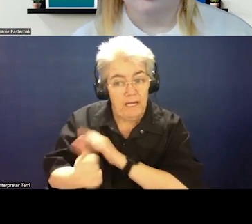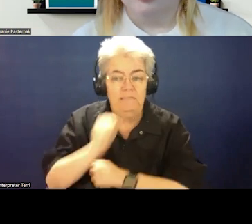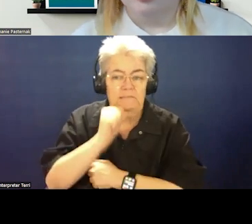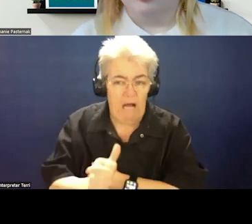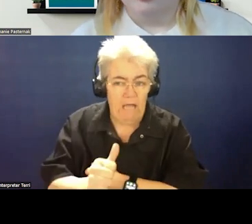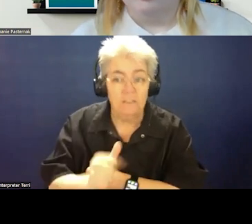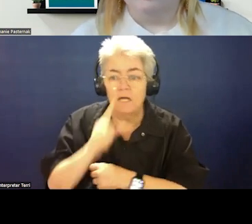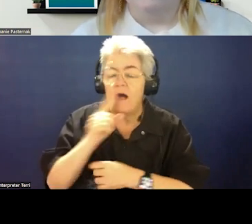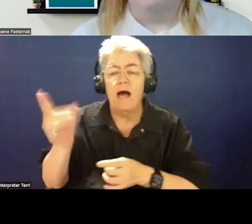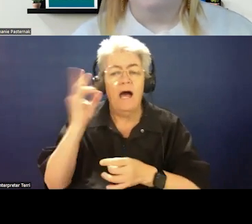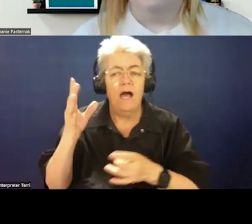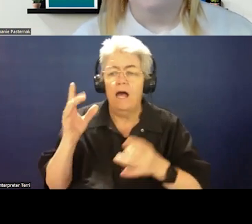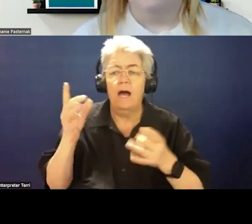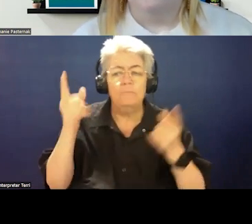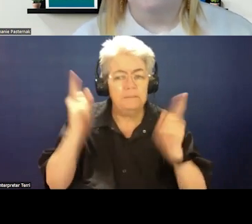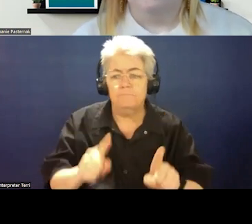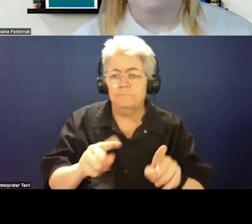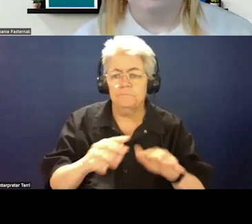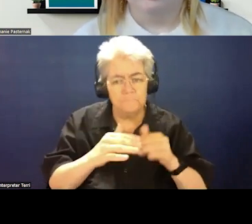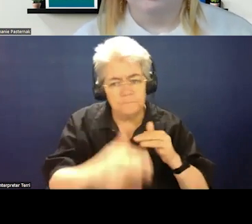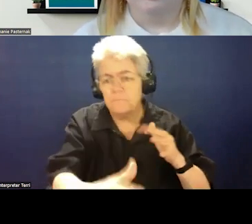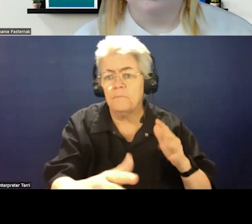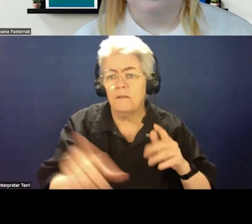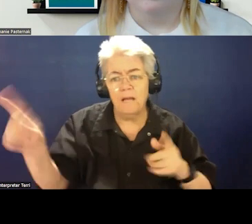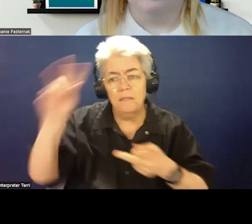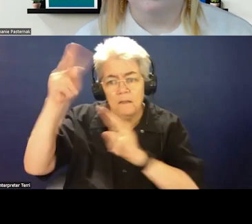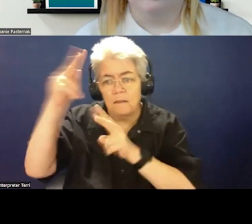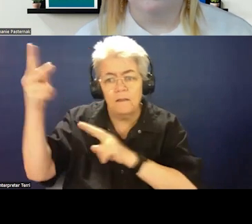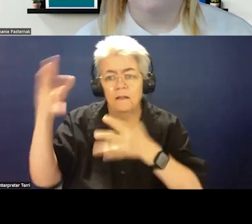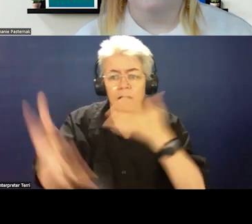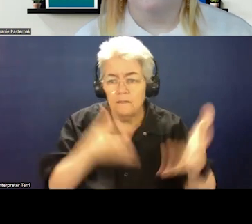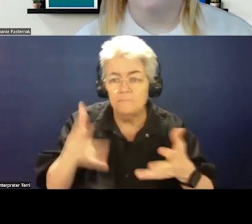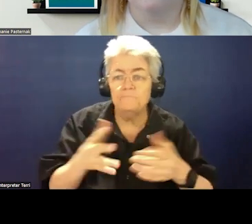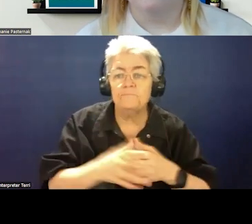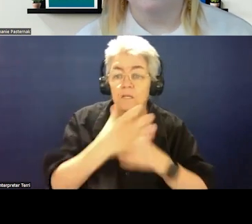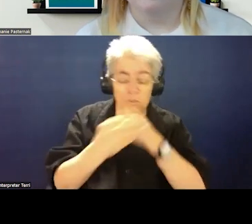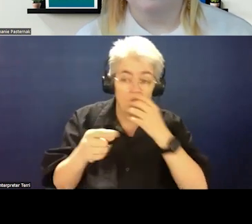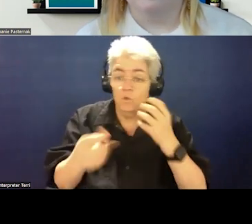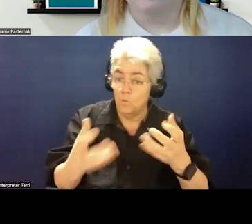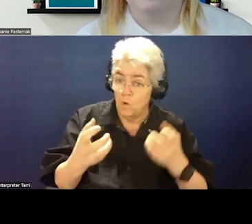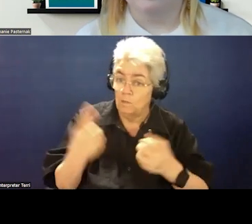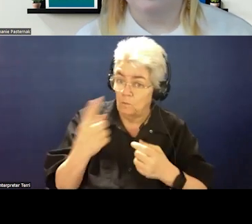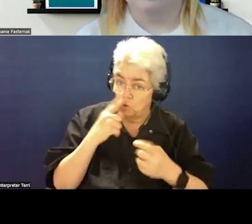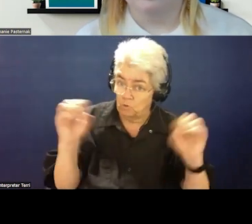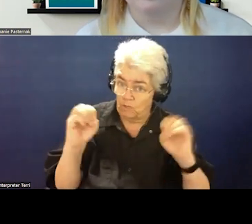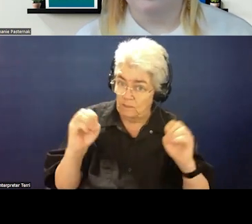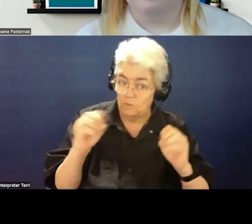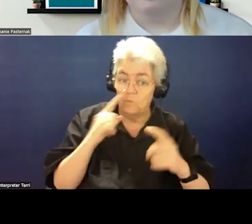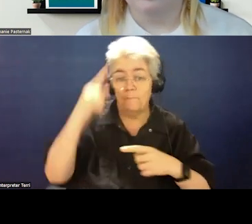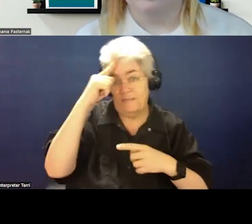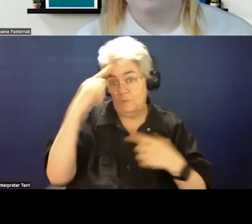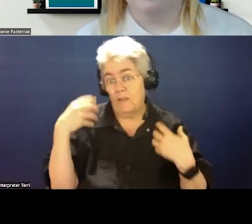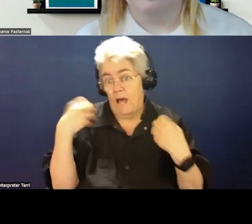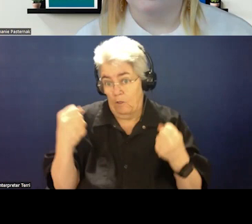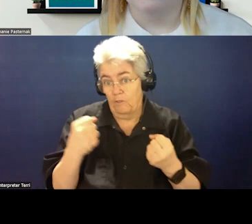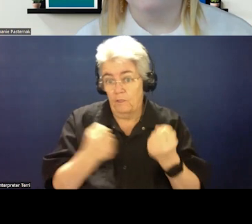from our summer polling, you know, would you want somebody in crisis to have a mental health response or a police